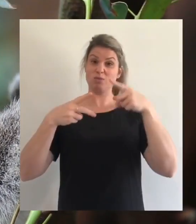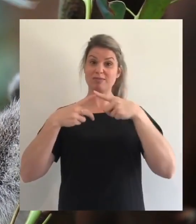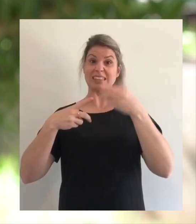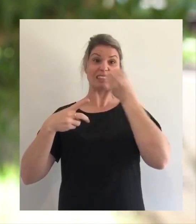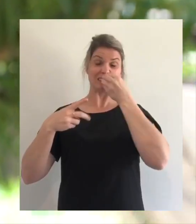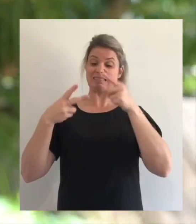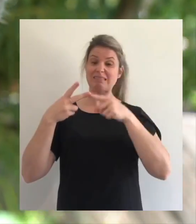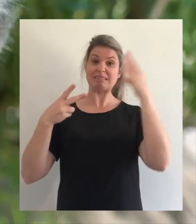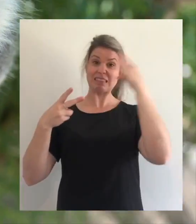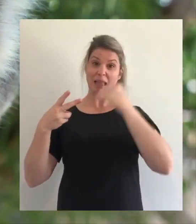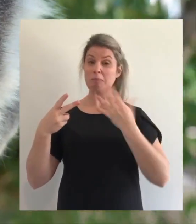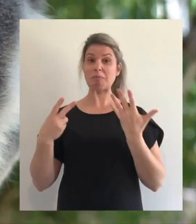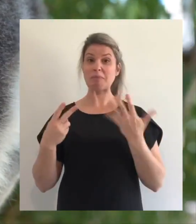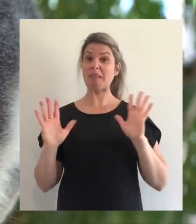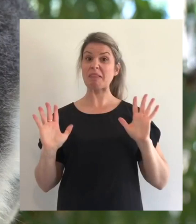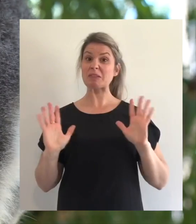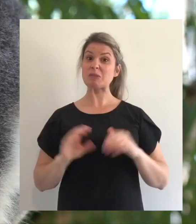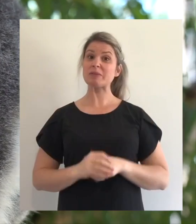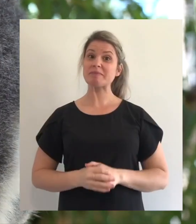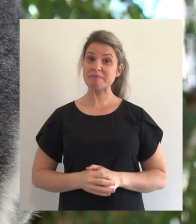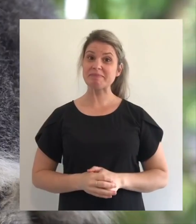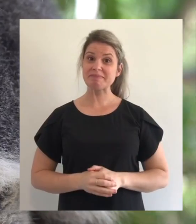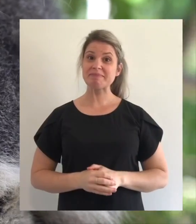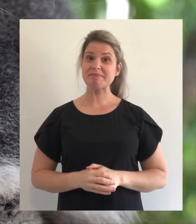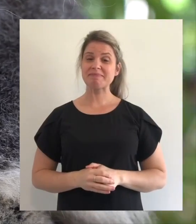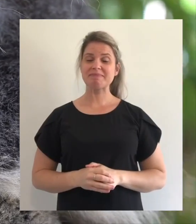sleeping. You're not going to see them do much else for most of the time.